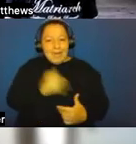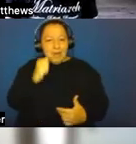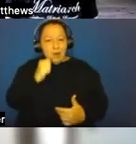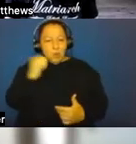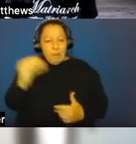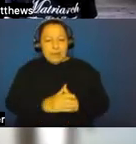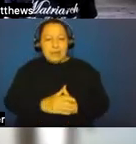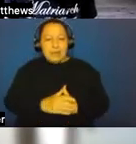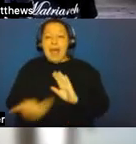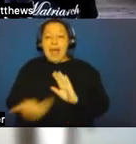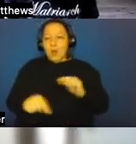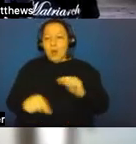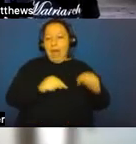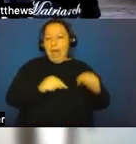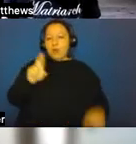v. Wade decision that